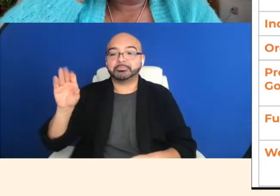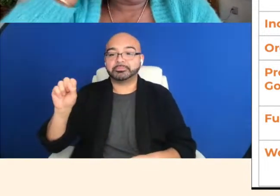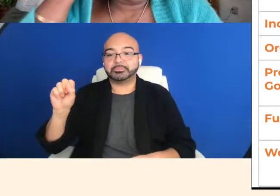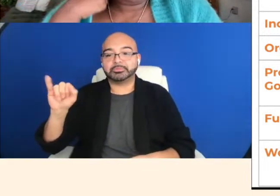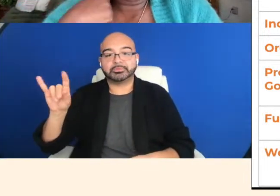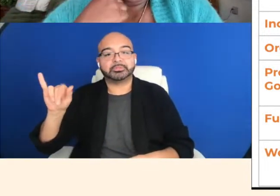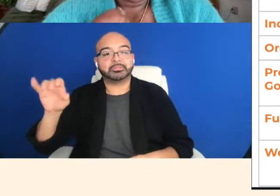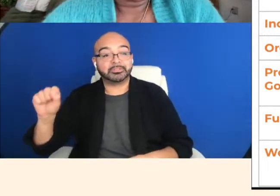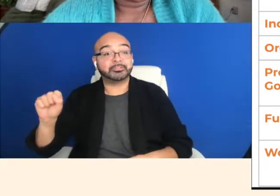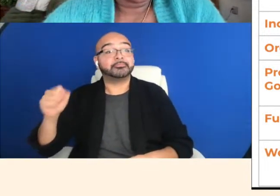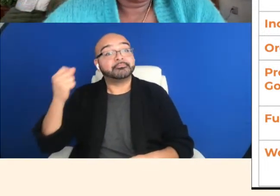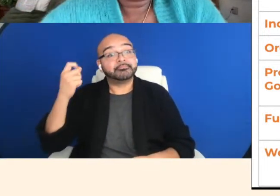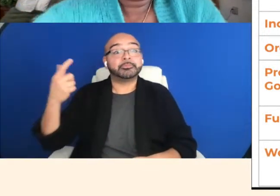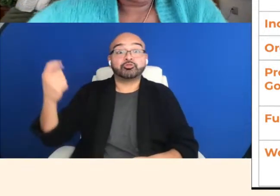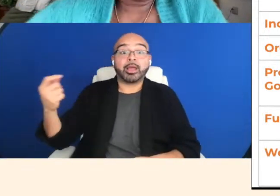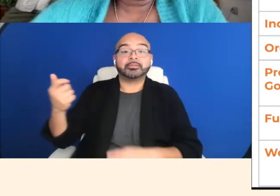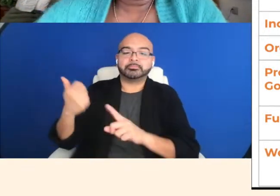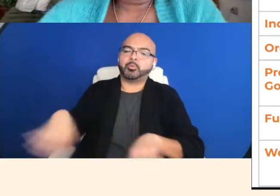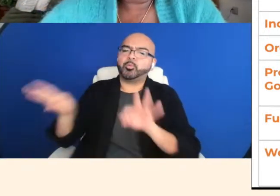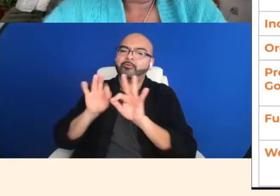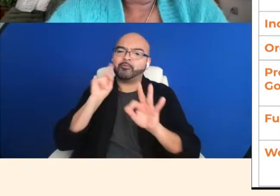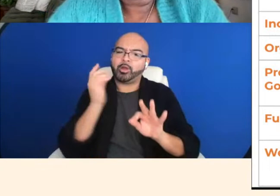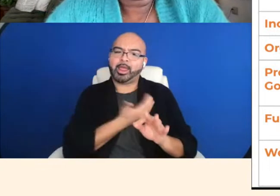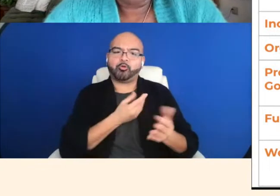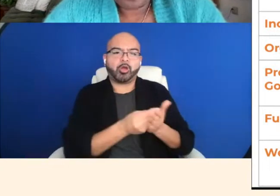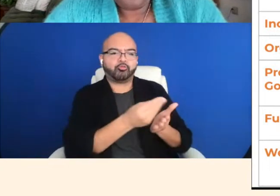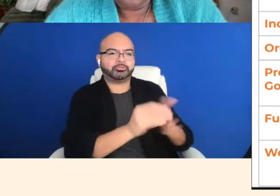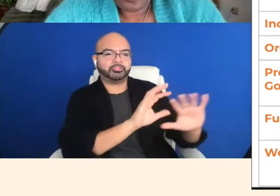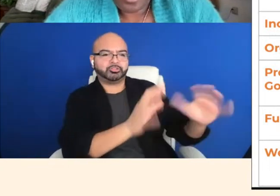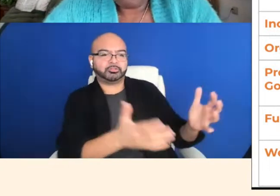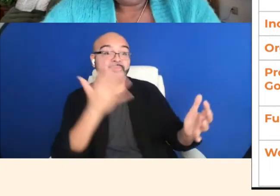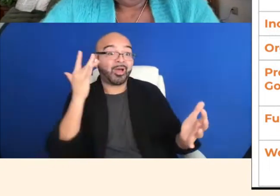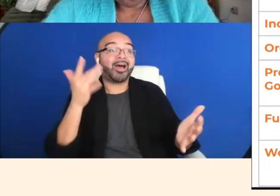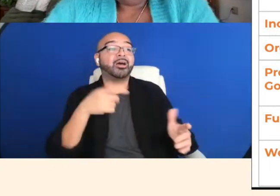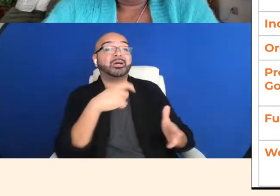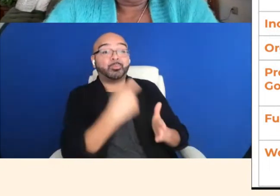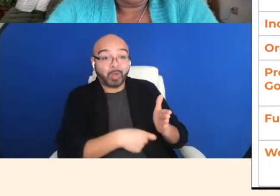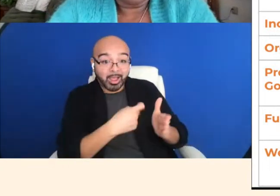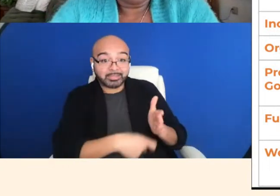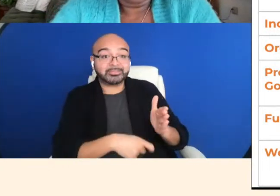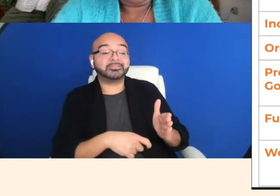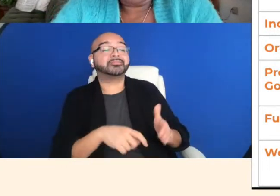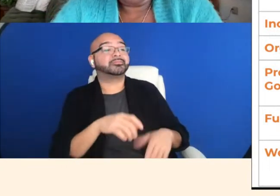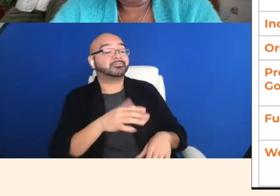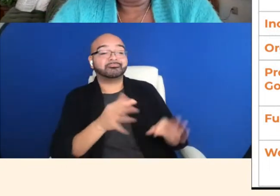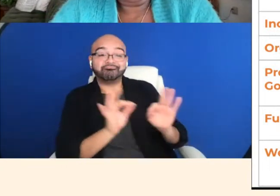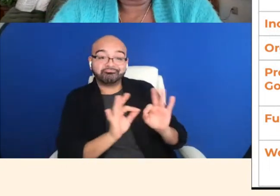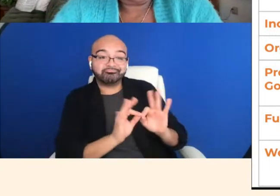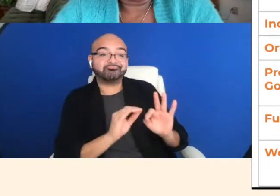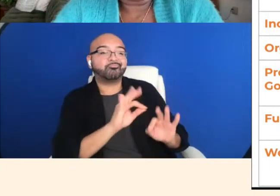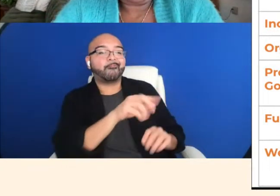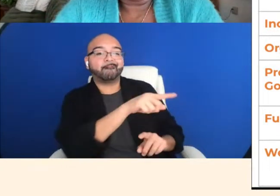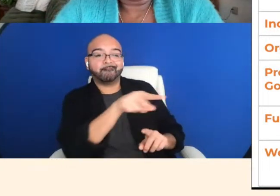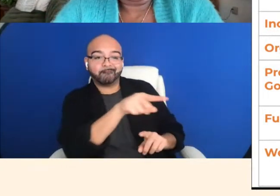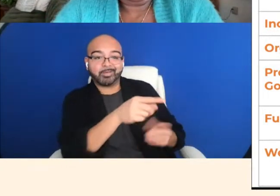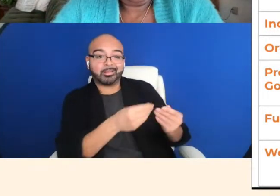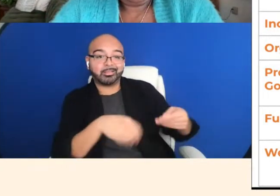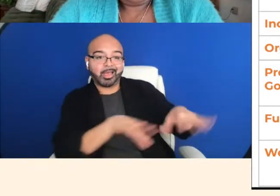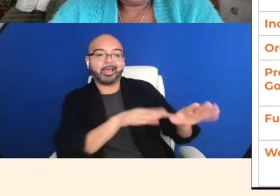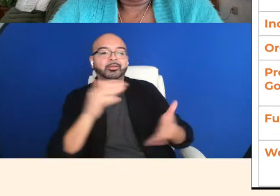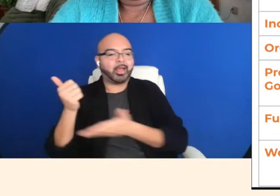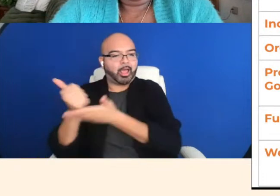our acquisitions as it keeps down the overall price of the cost of the land or